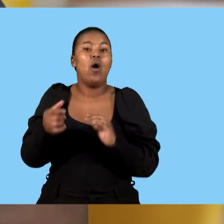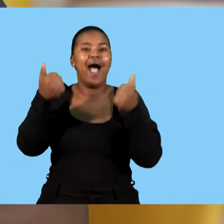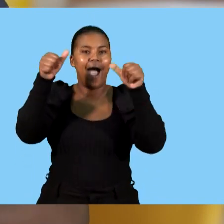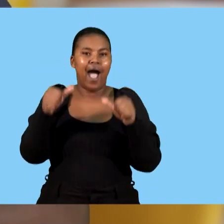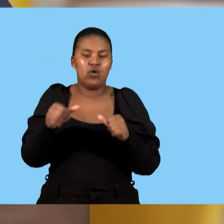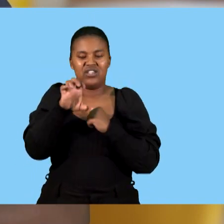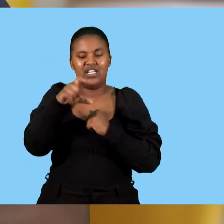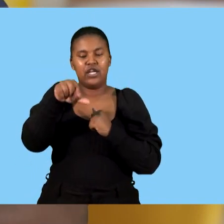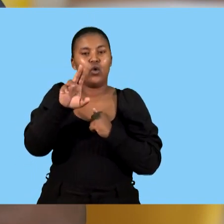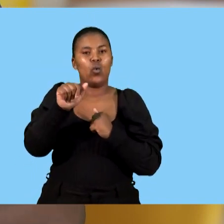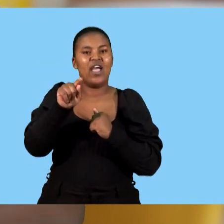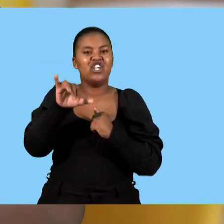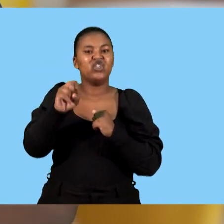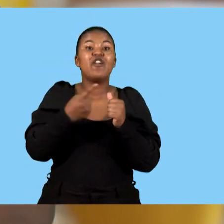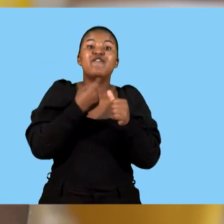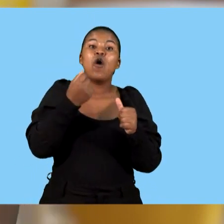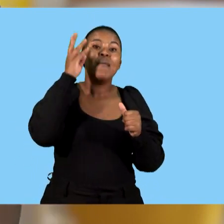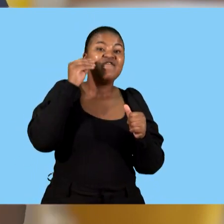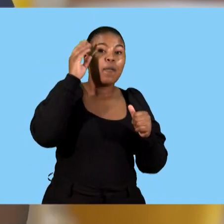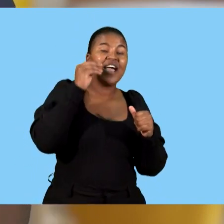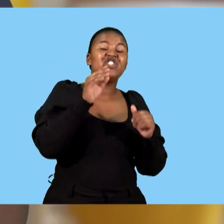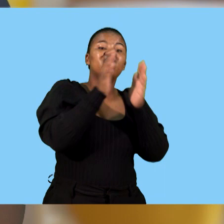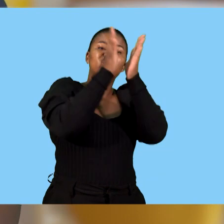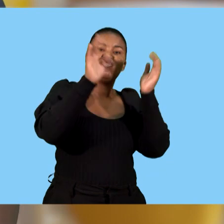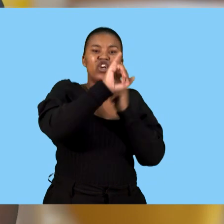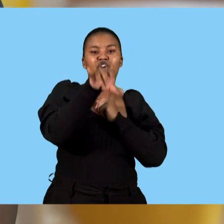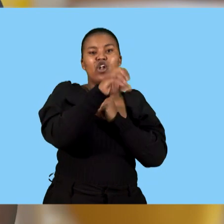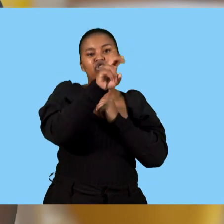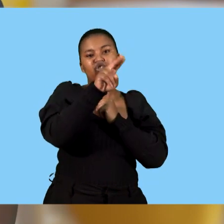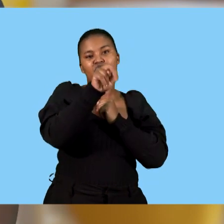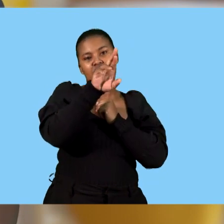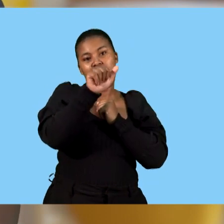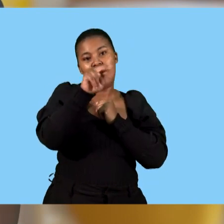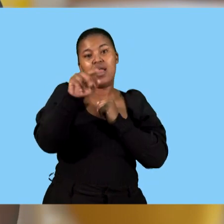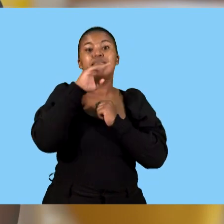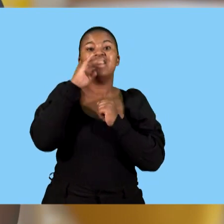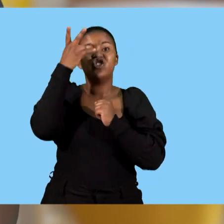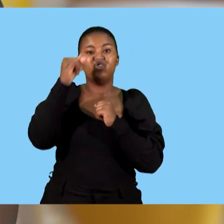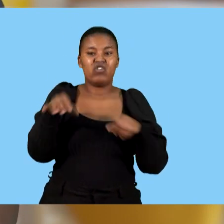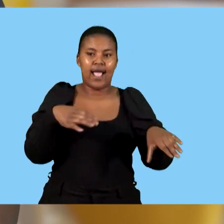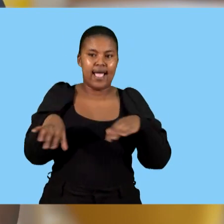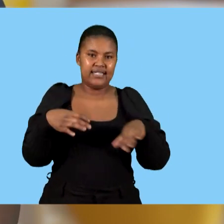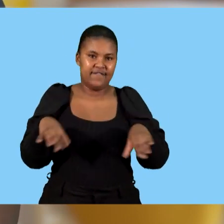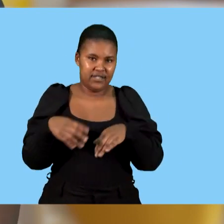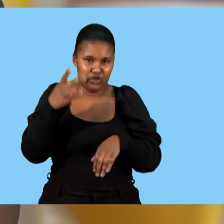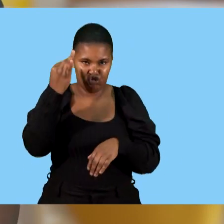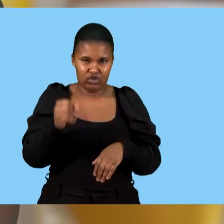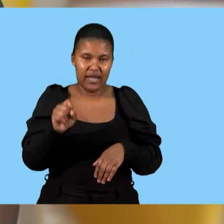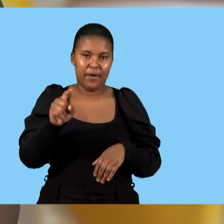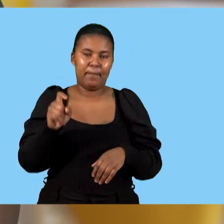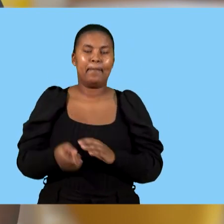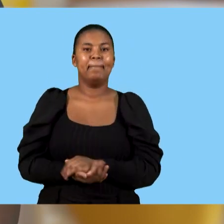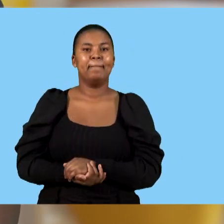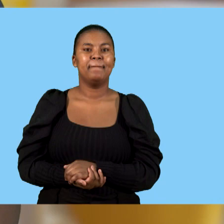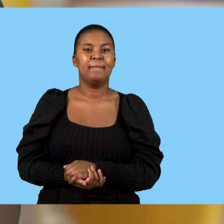when getting information from the general journal. I want us to look at the next activity, so I'm just going to quickly move on to the next